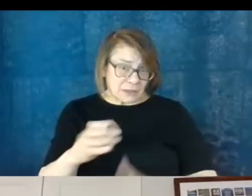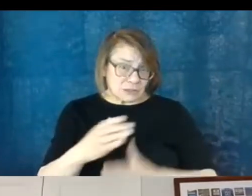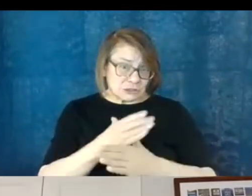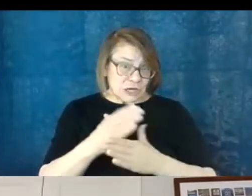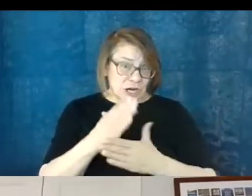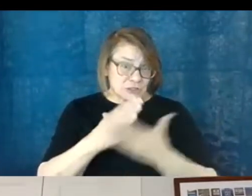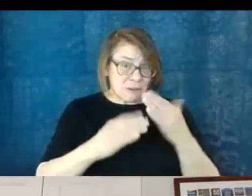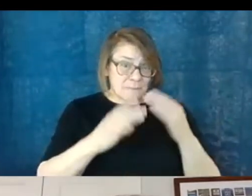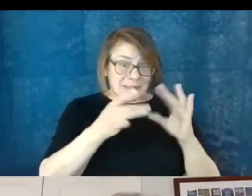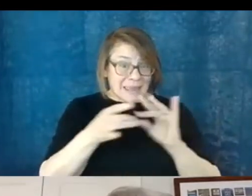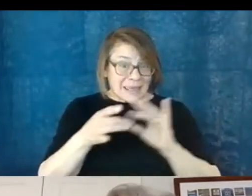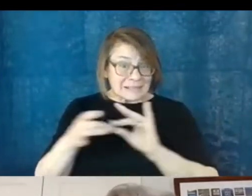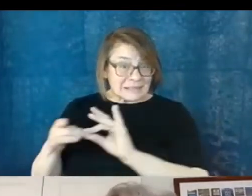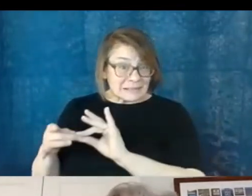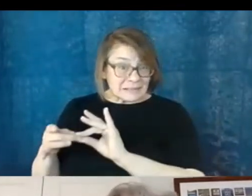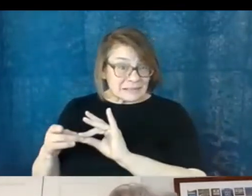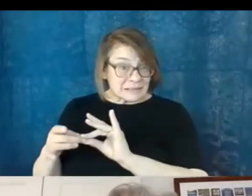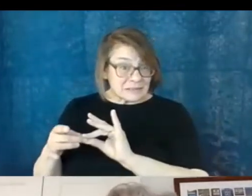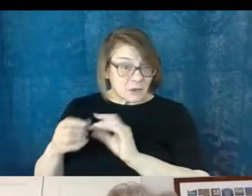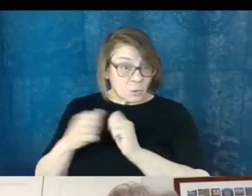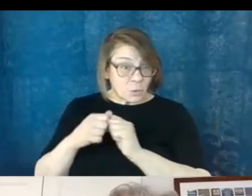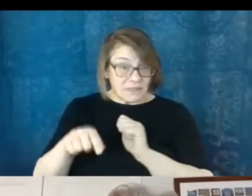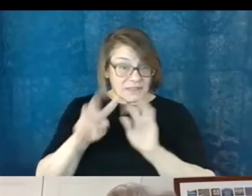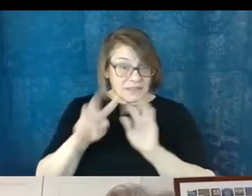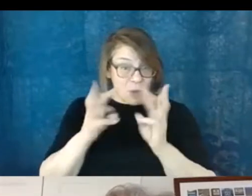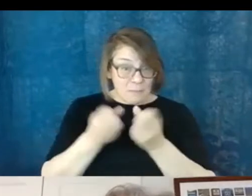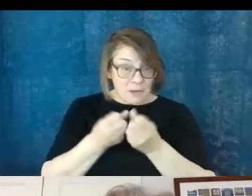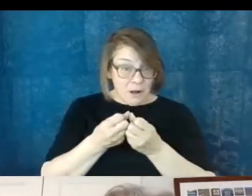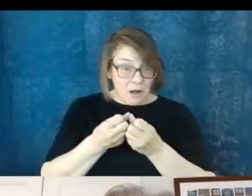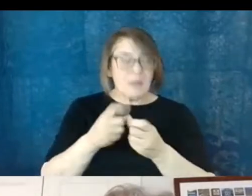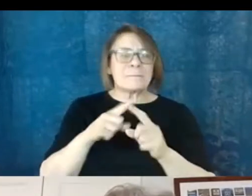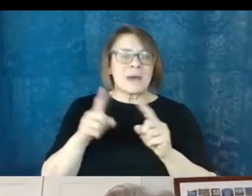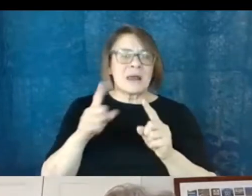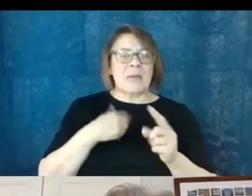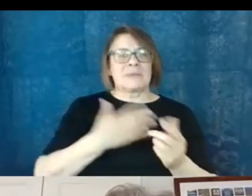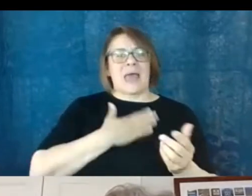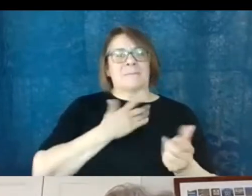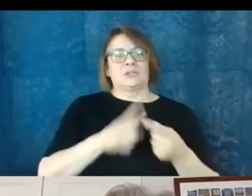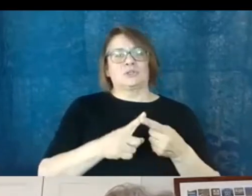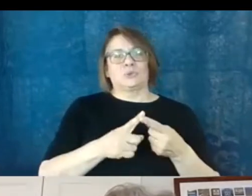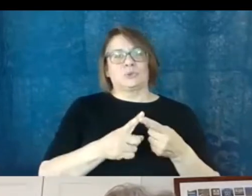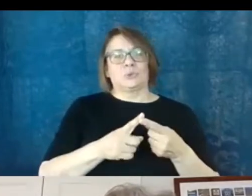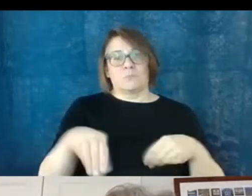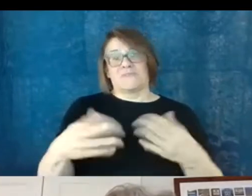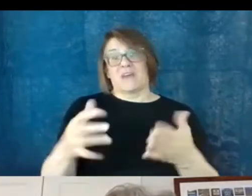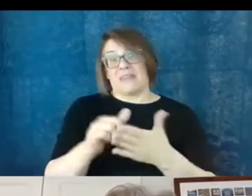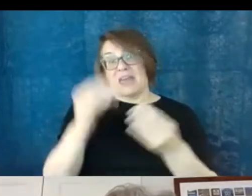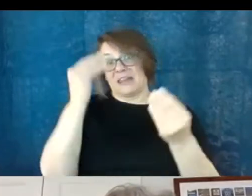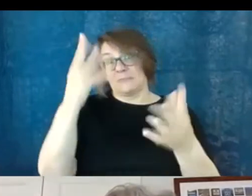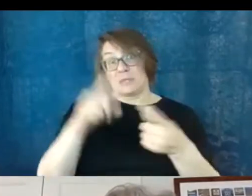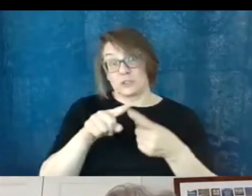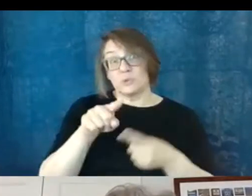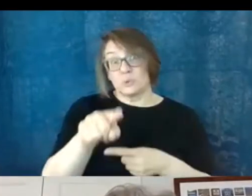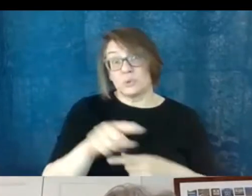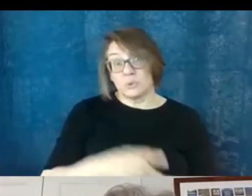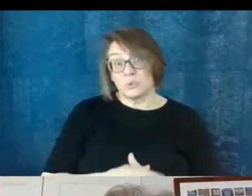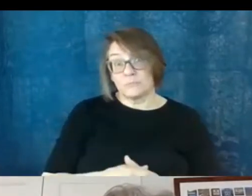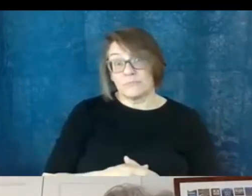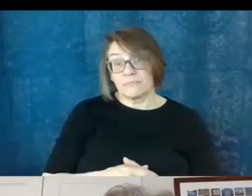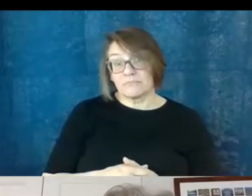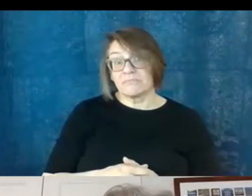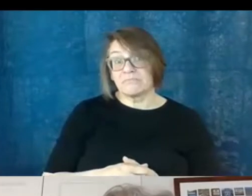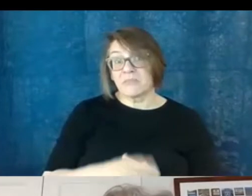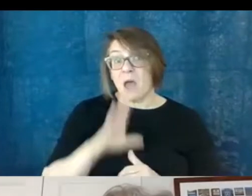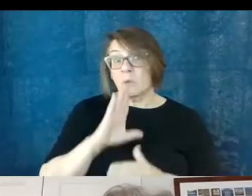some links with this webinar, but I'd be happy to provide that information to you that can be shared